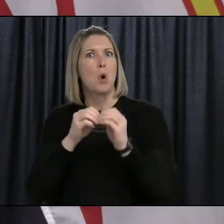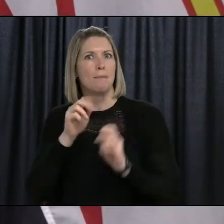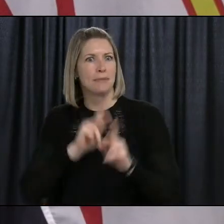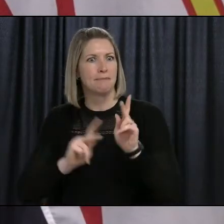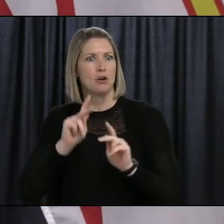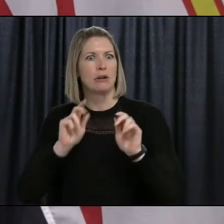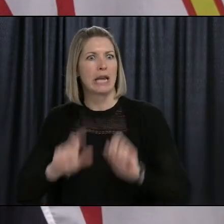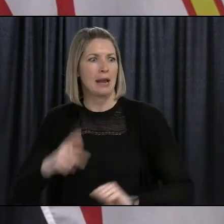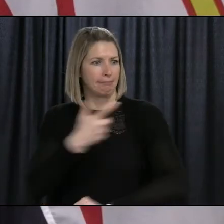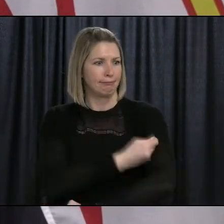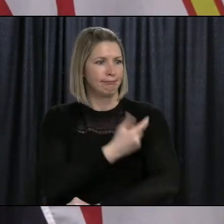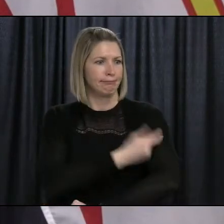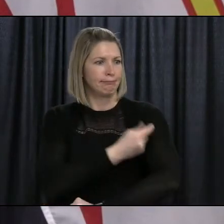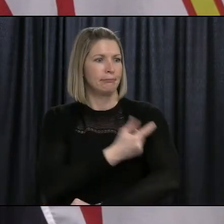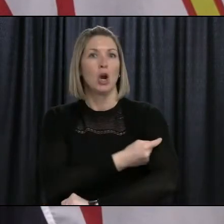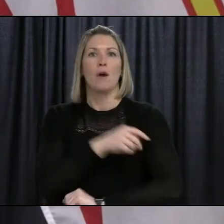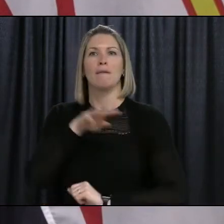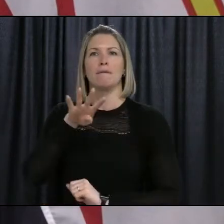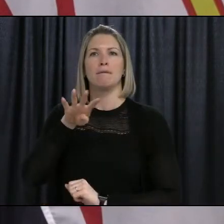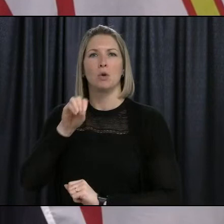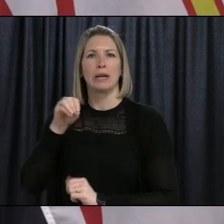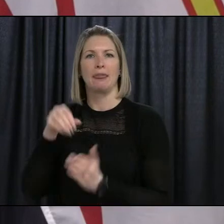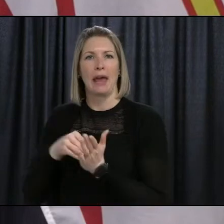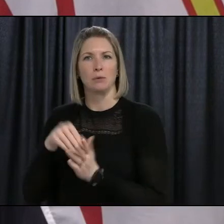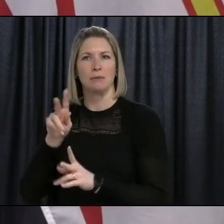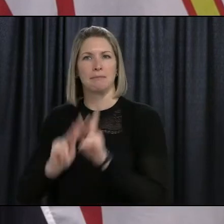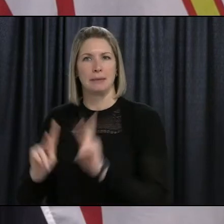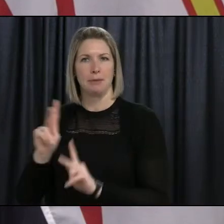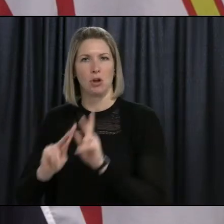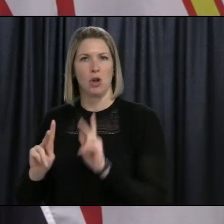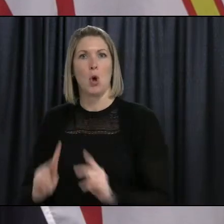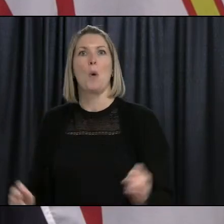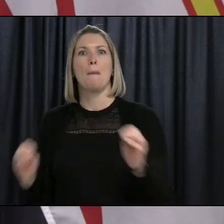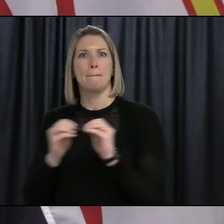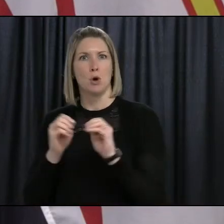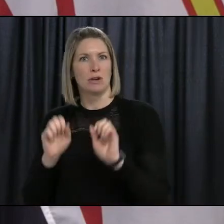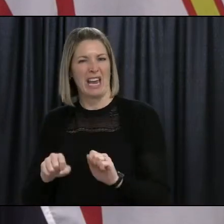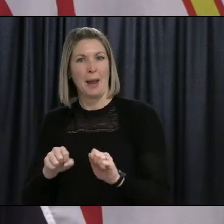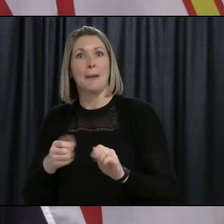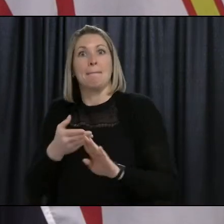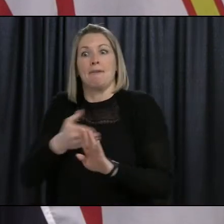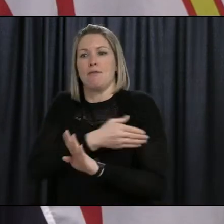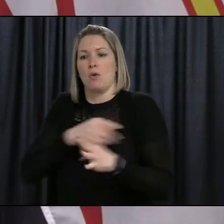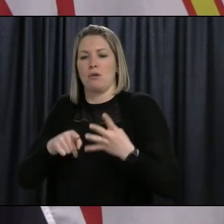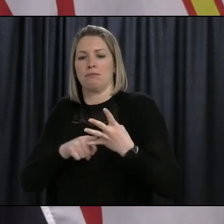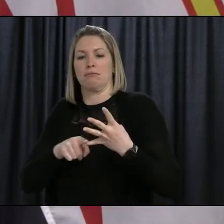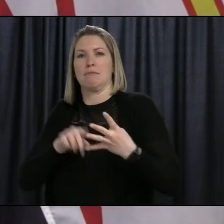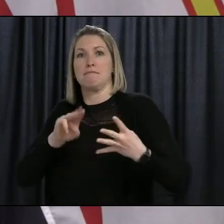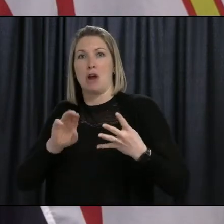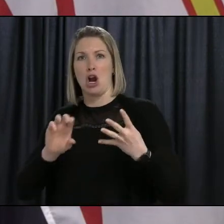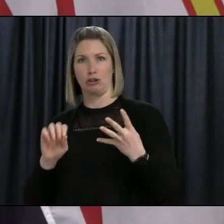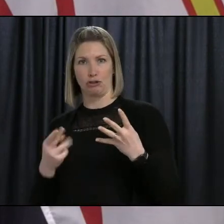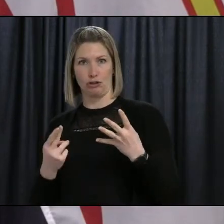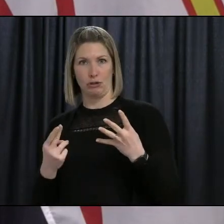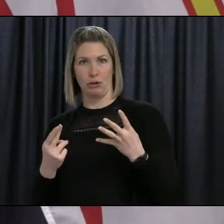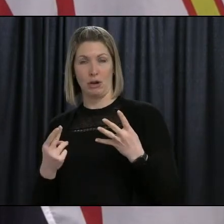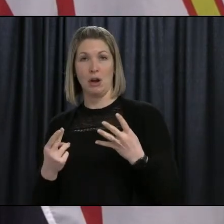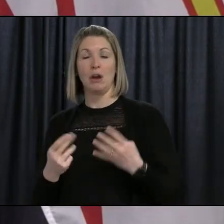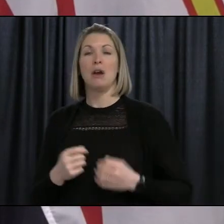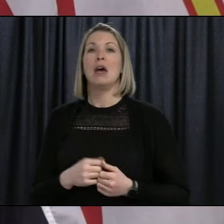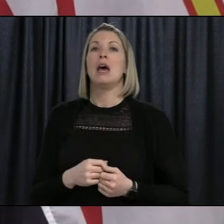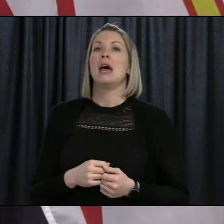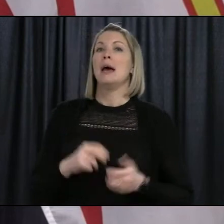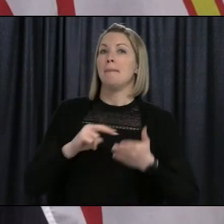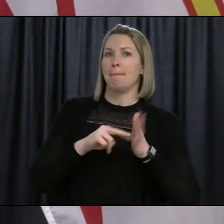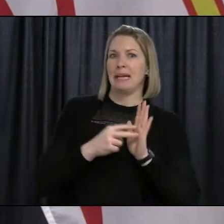vaccine by the end of March. It will also help to prevent symptomatic disease, hospitalization, and deaths during